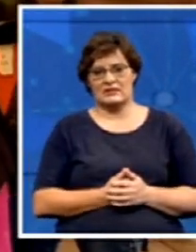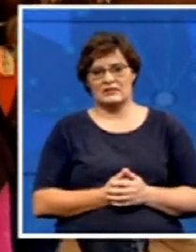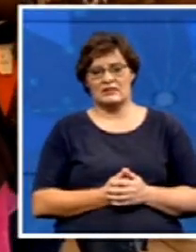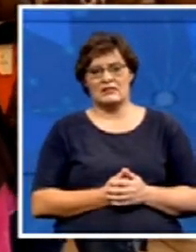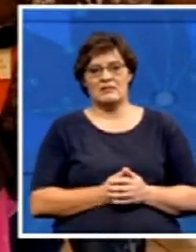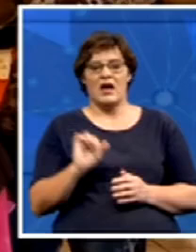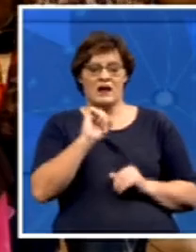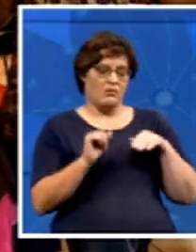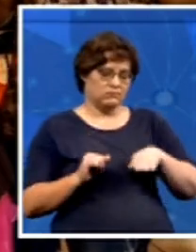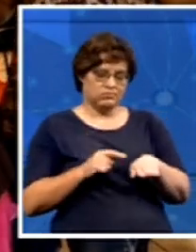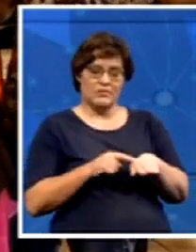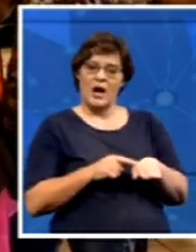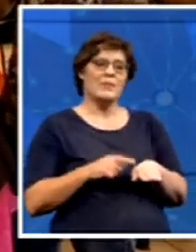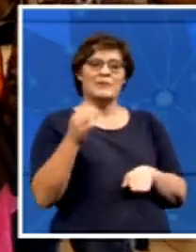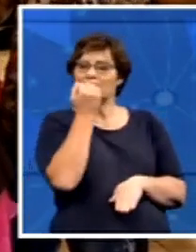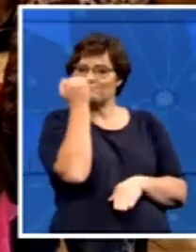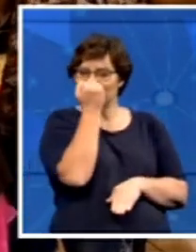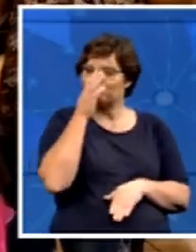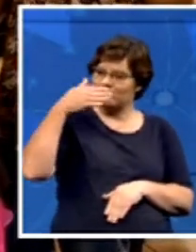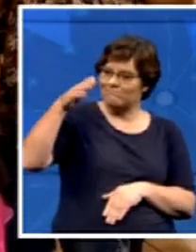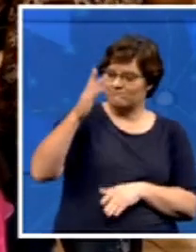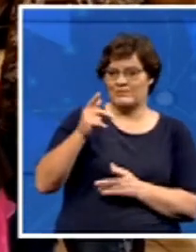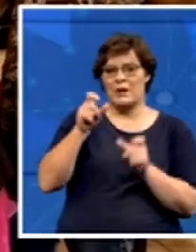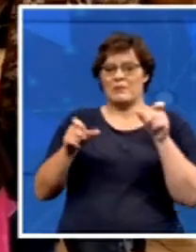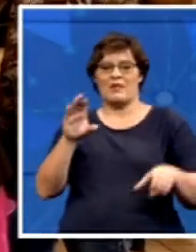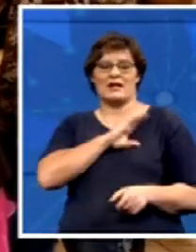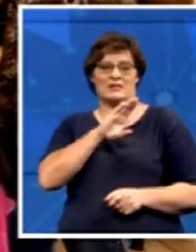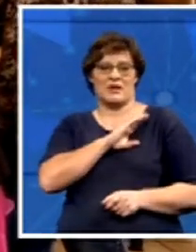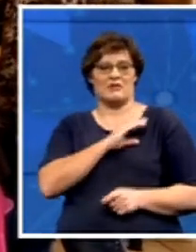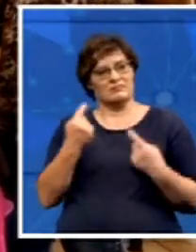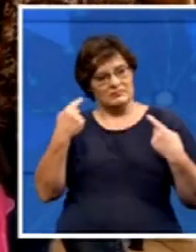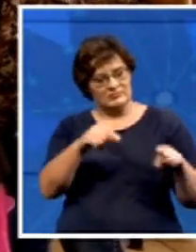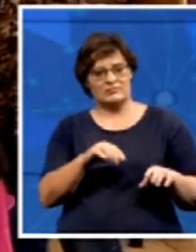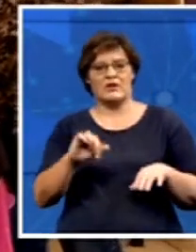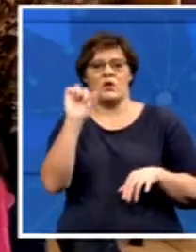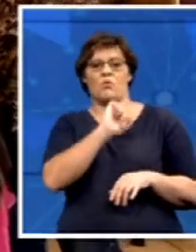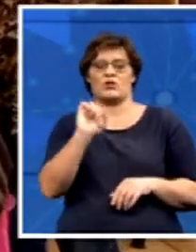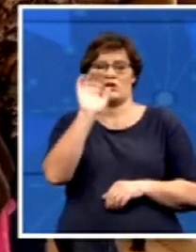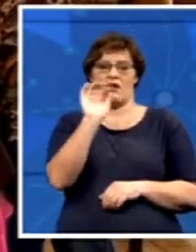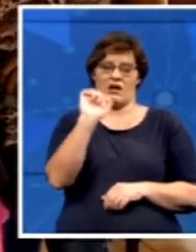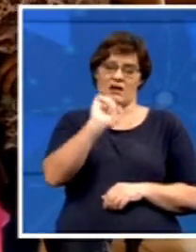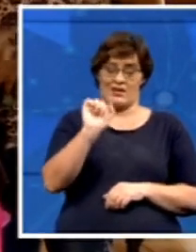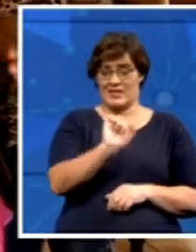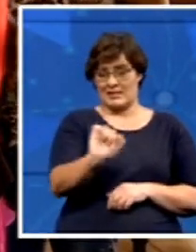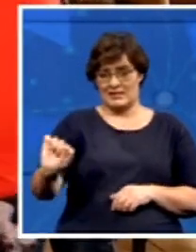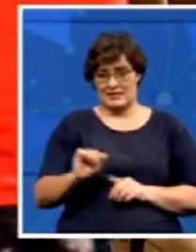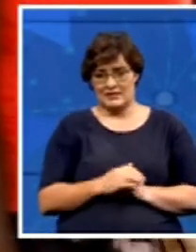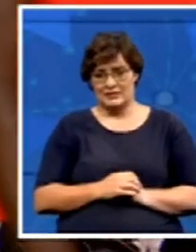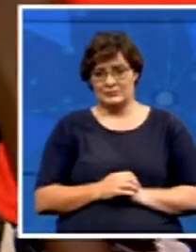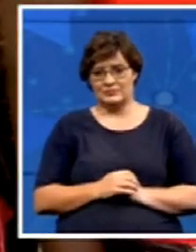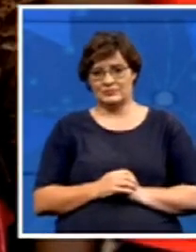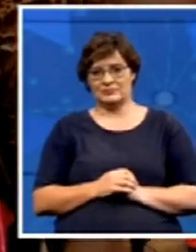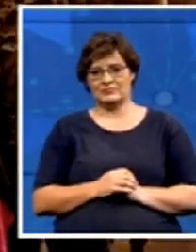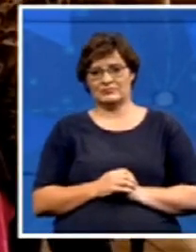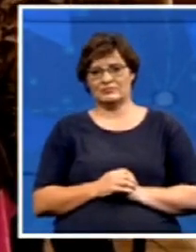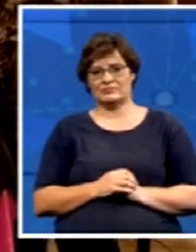of the customers who've come through. As we drove in here, you could really see the impact. There's no indication. I must say, following